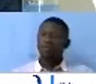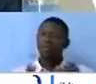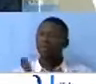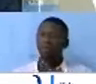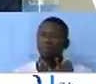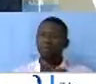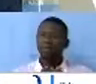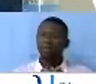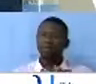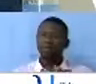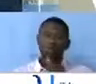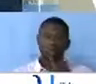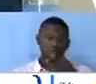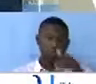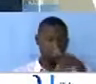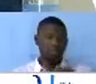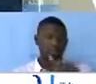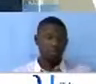of.